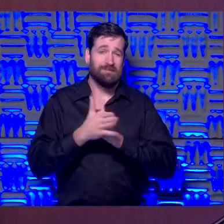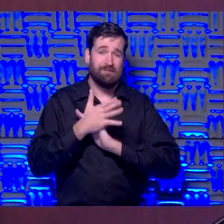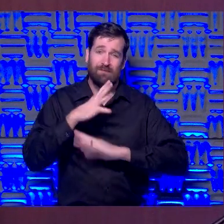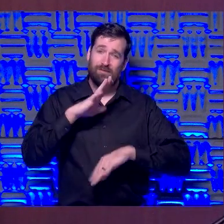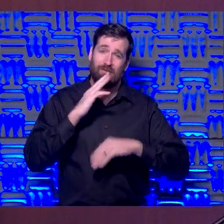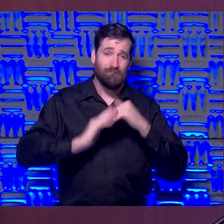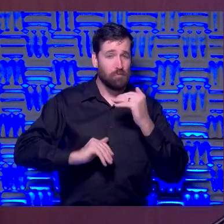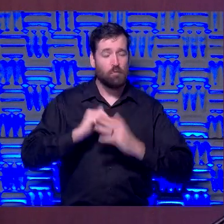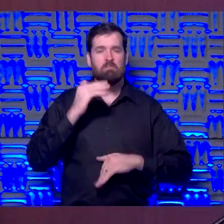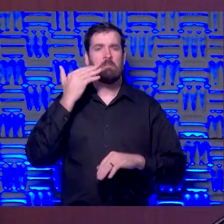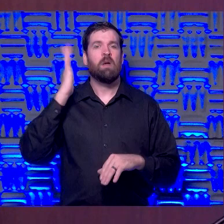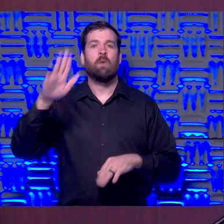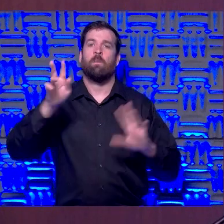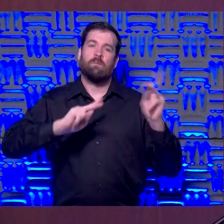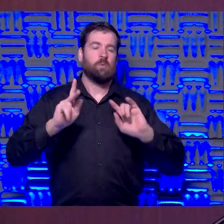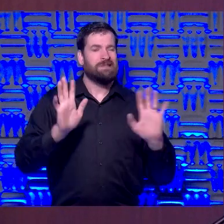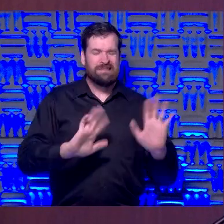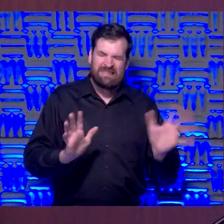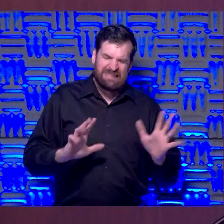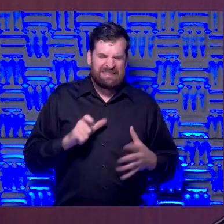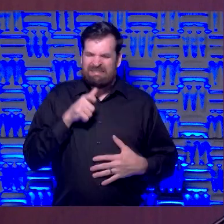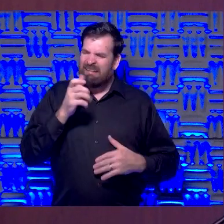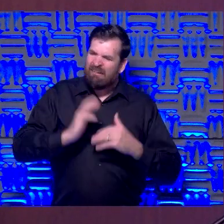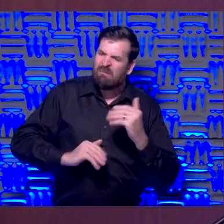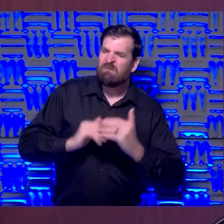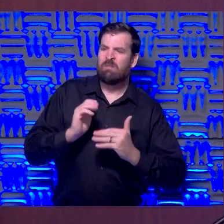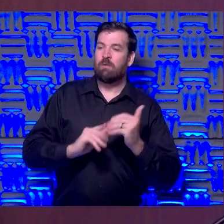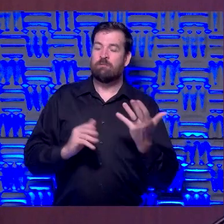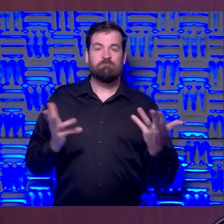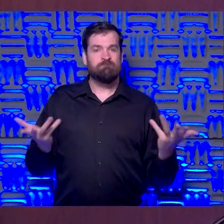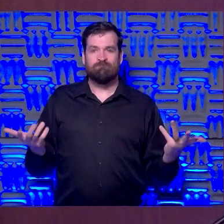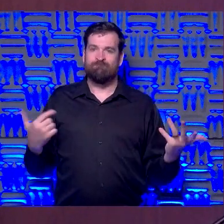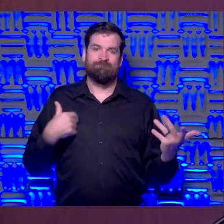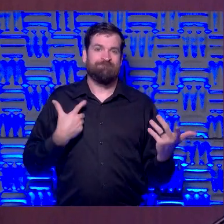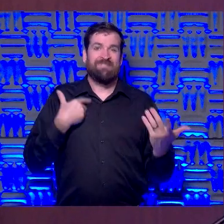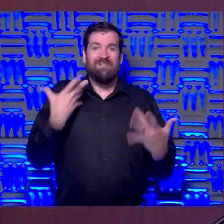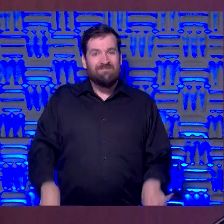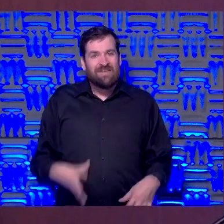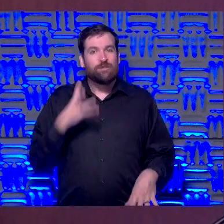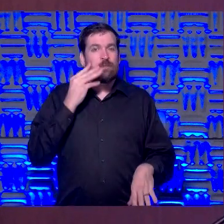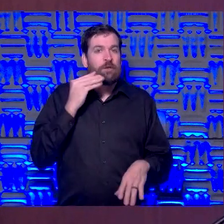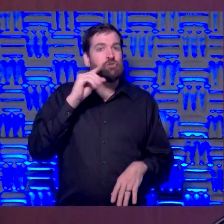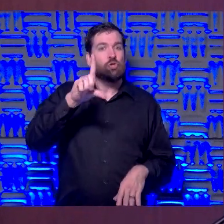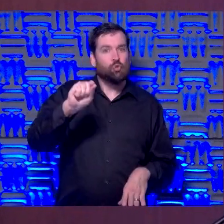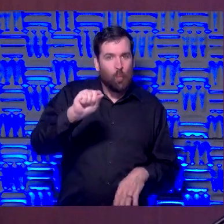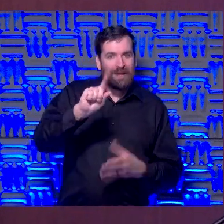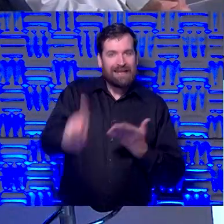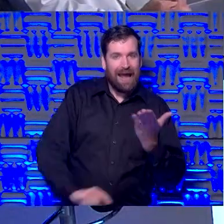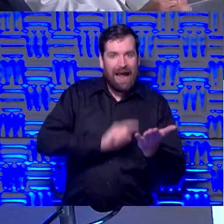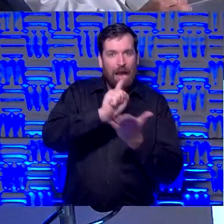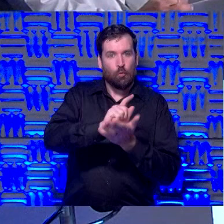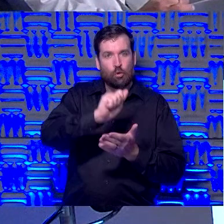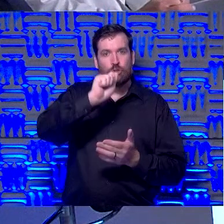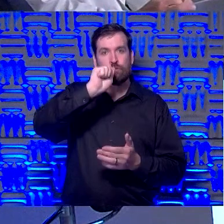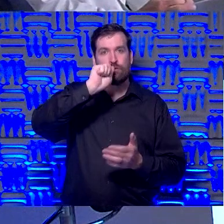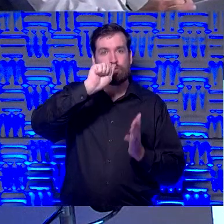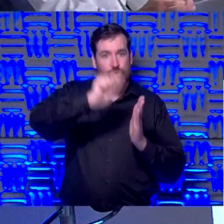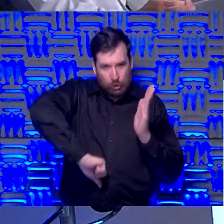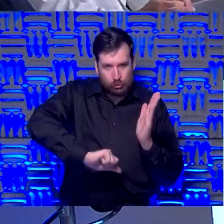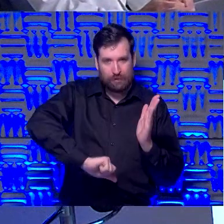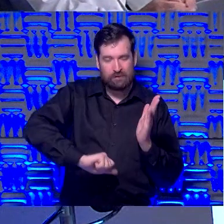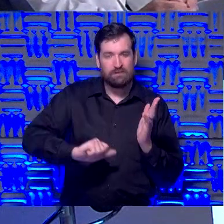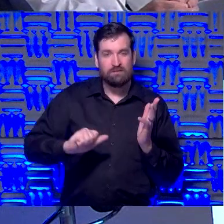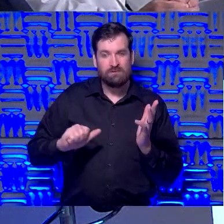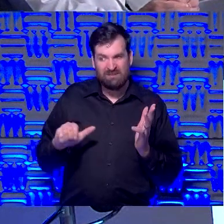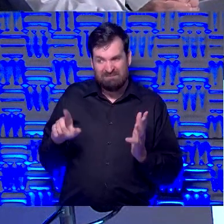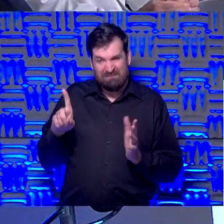know people say they're not comfortable, but I've done 20-hour surgeries in masks. and you wear can do masks. this. You do this. Okay, so here's